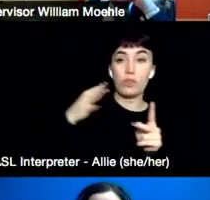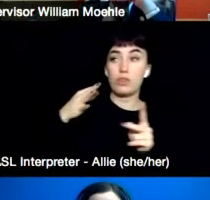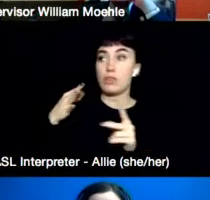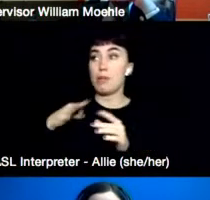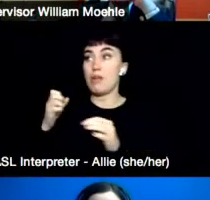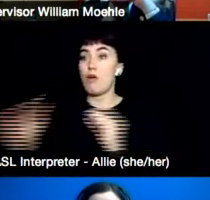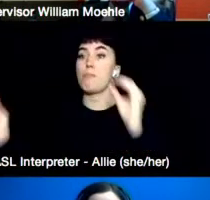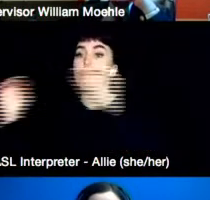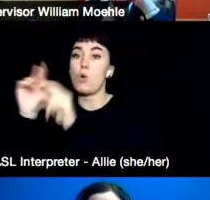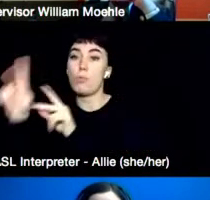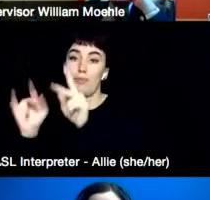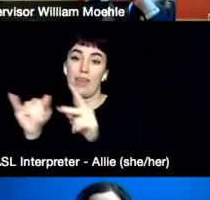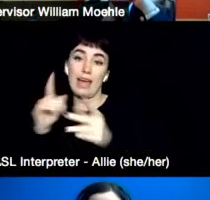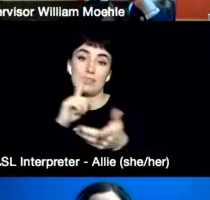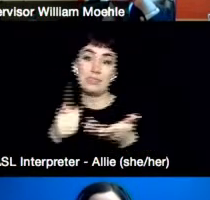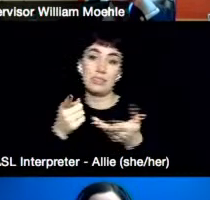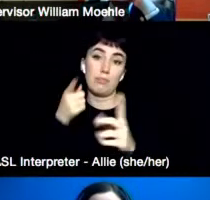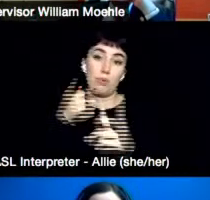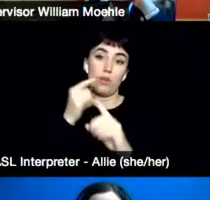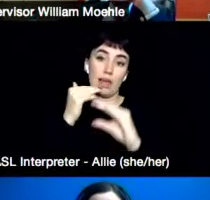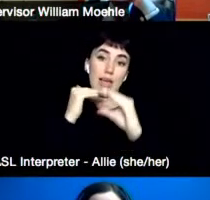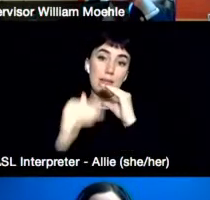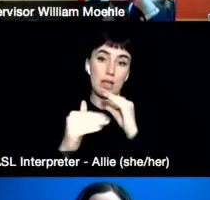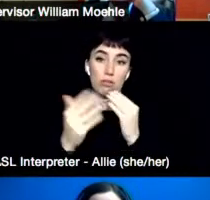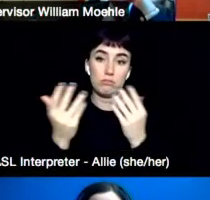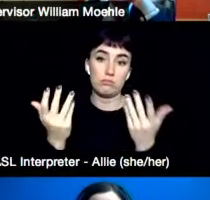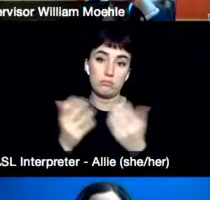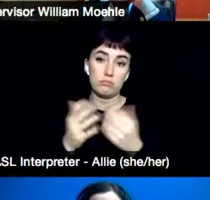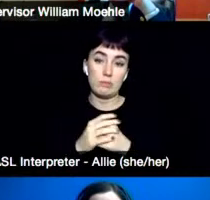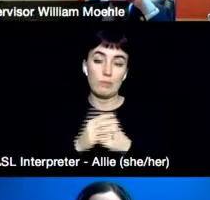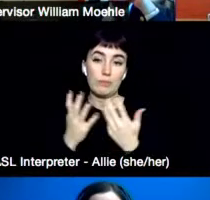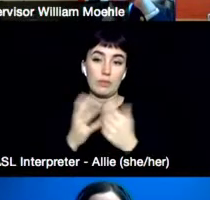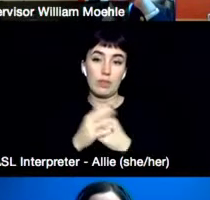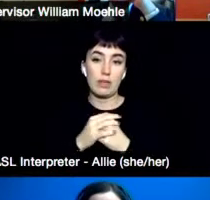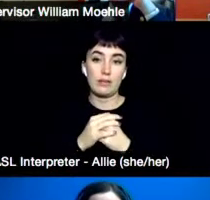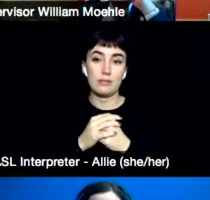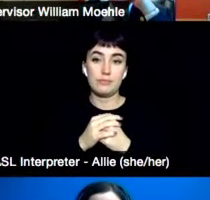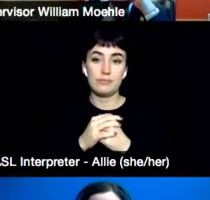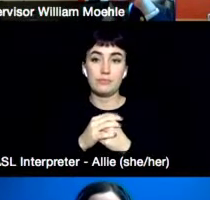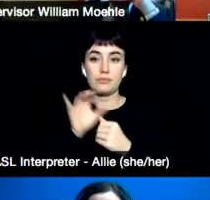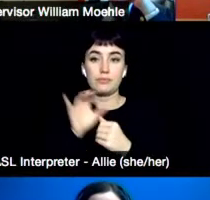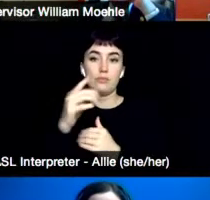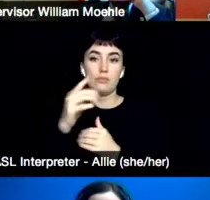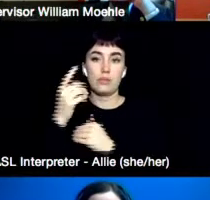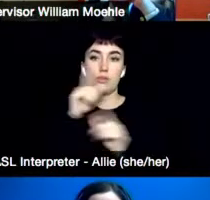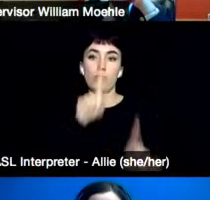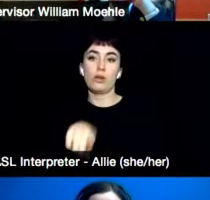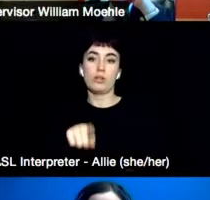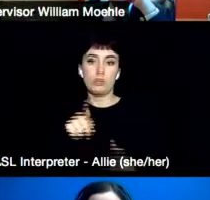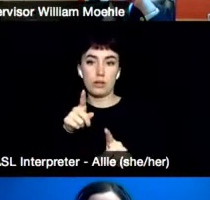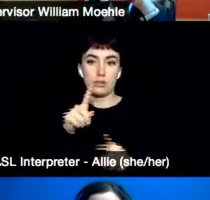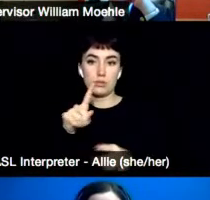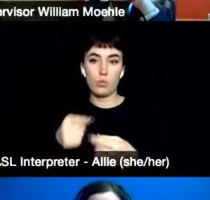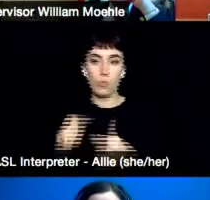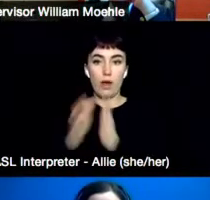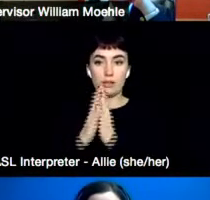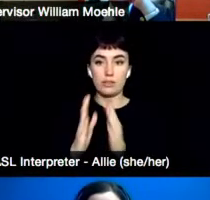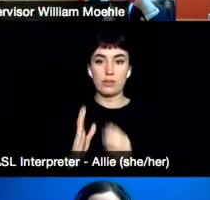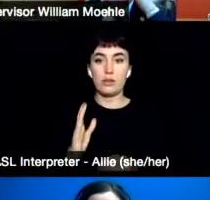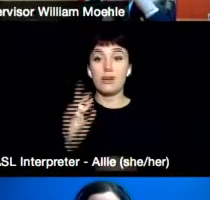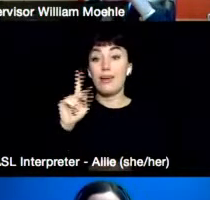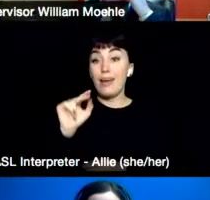of that email. So that's the response we got when we asked the formal question.